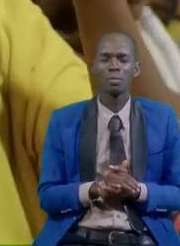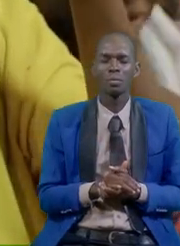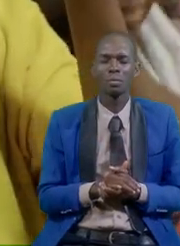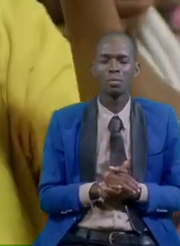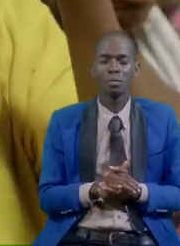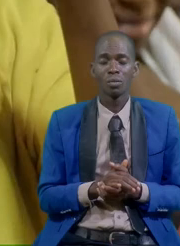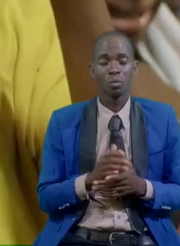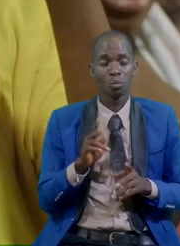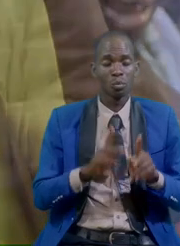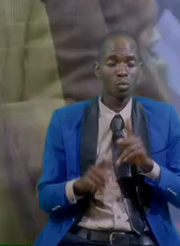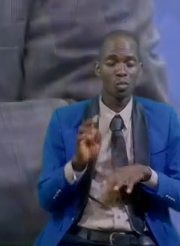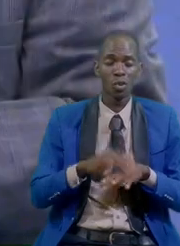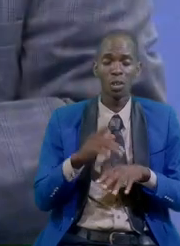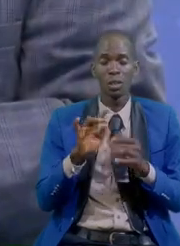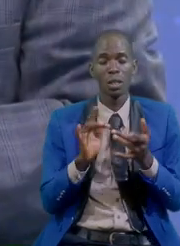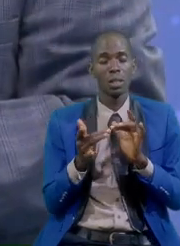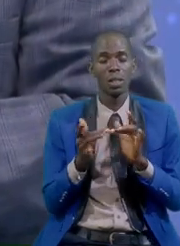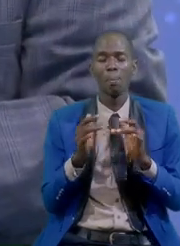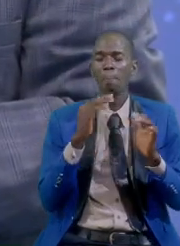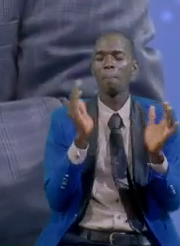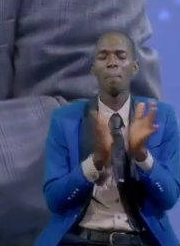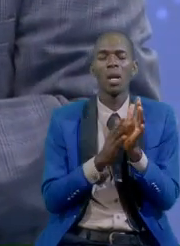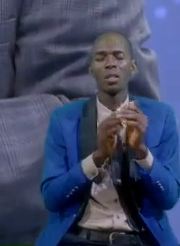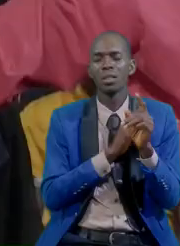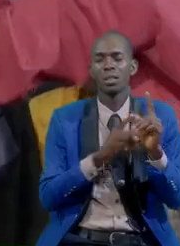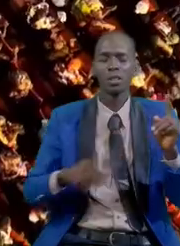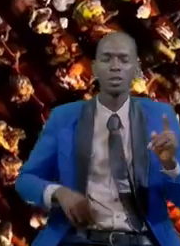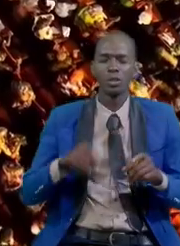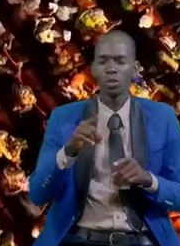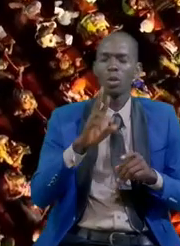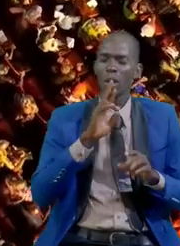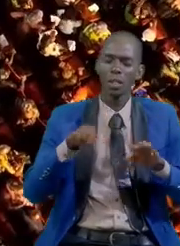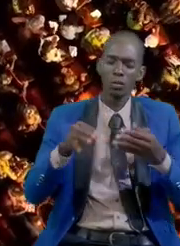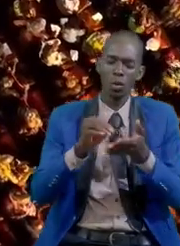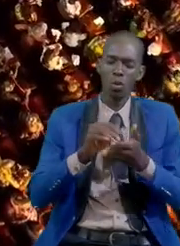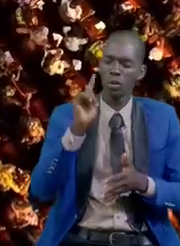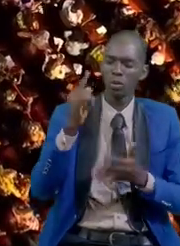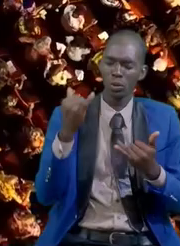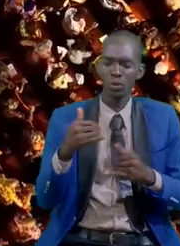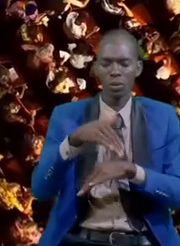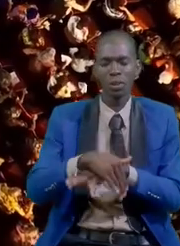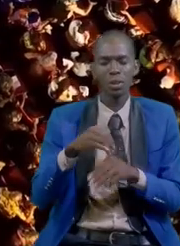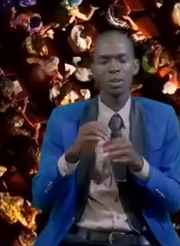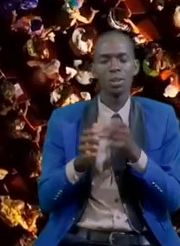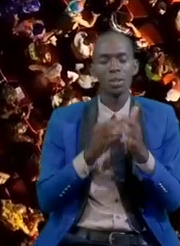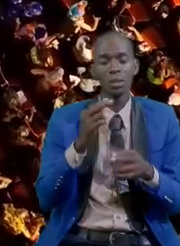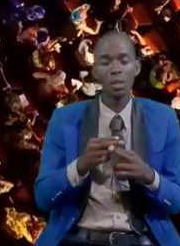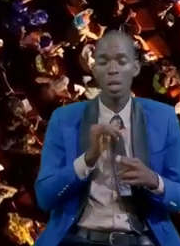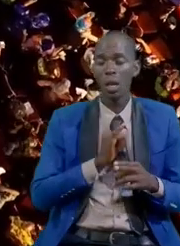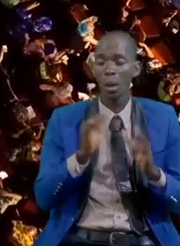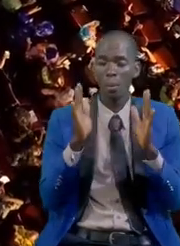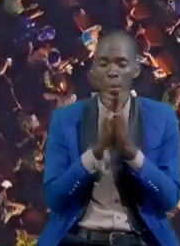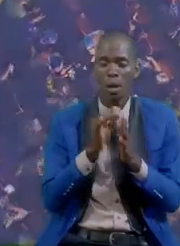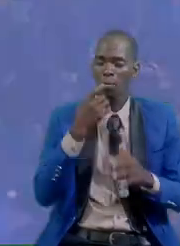Online, praise the Lord, you are giving testimony tonight. I command that every challenge,